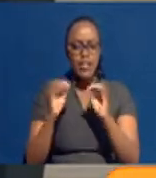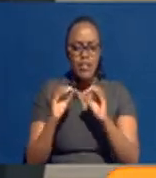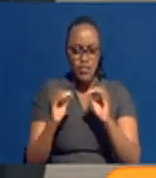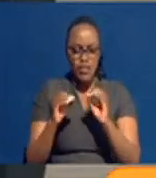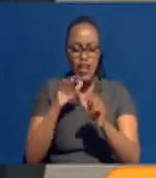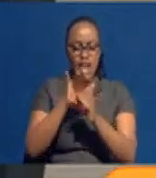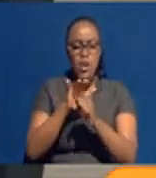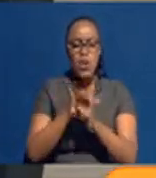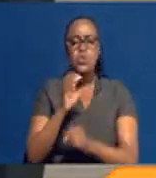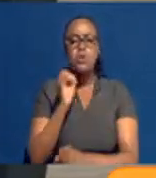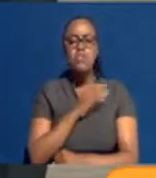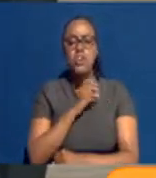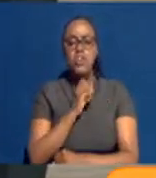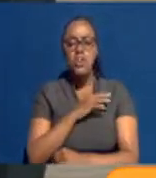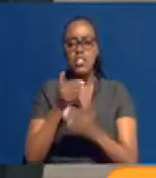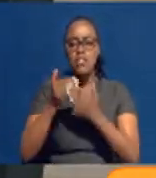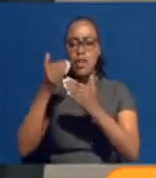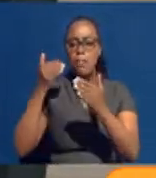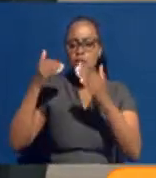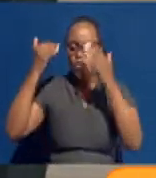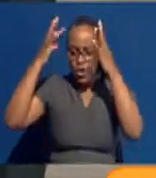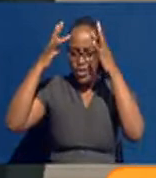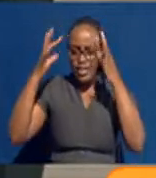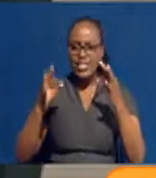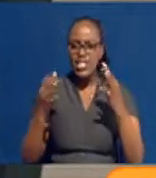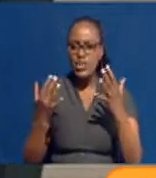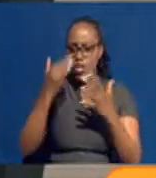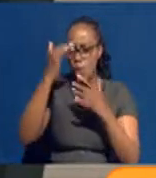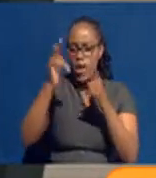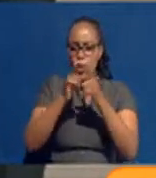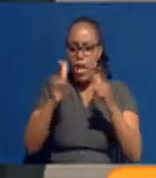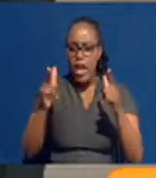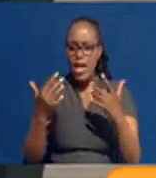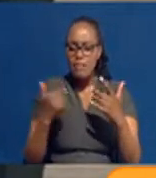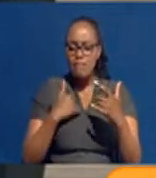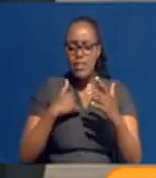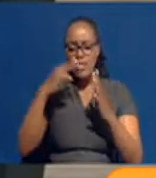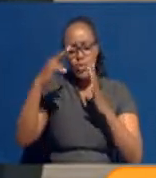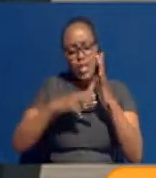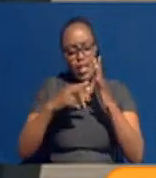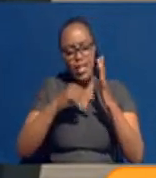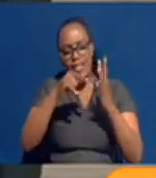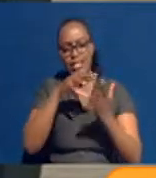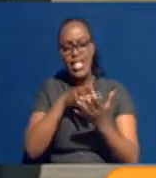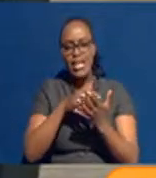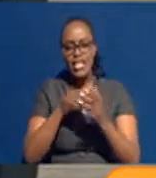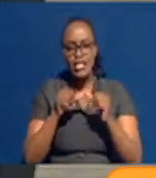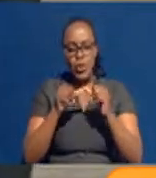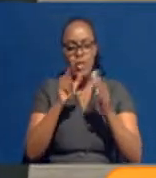of noise, like in the other ruling, why you allowed me to go through this case,